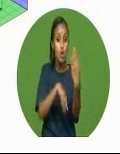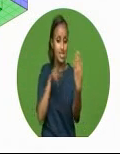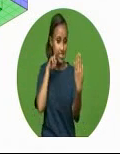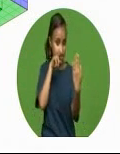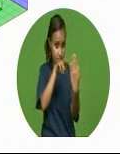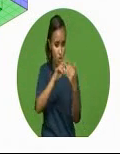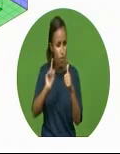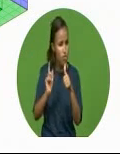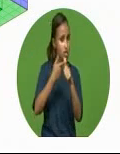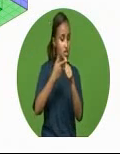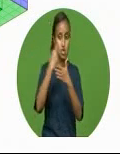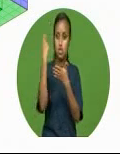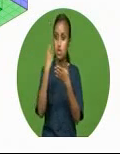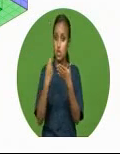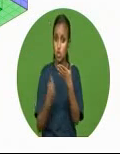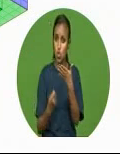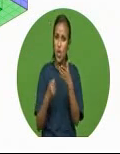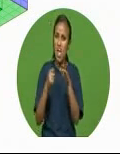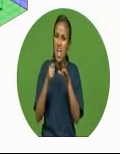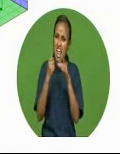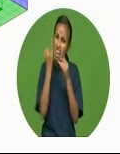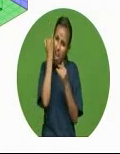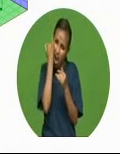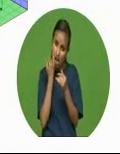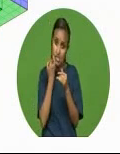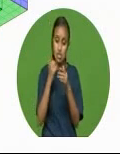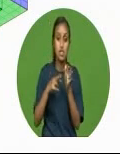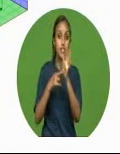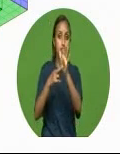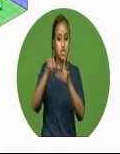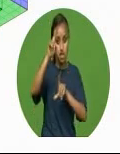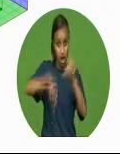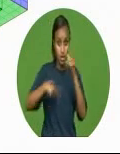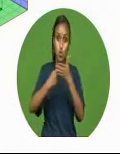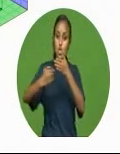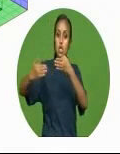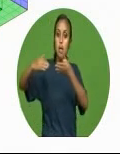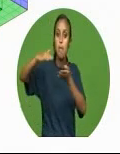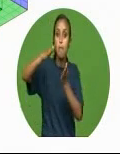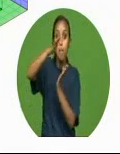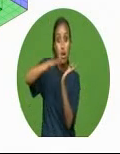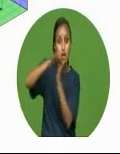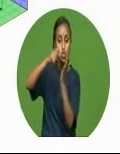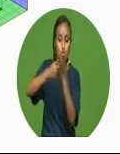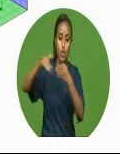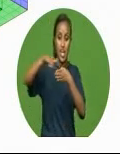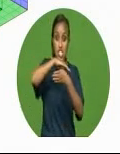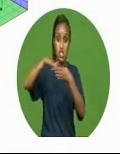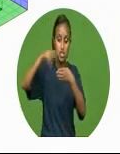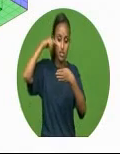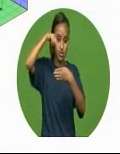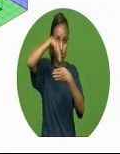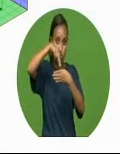the auxiliary view, first draw a light reference line which is parallel to the edge